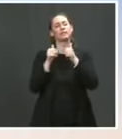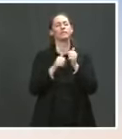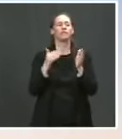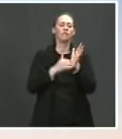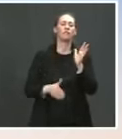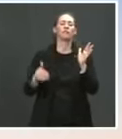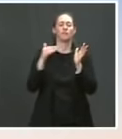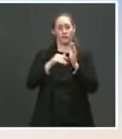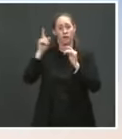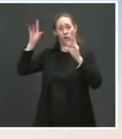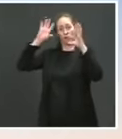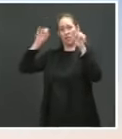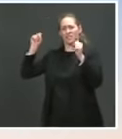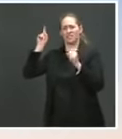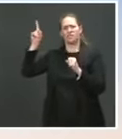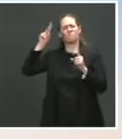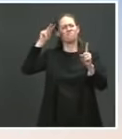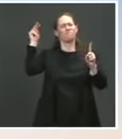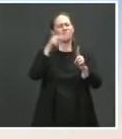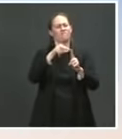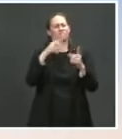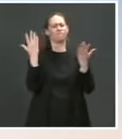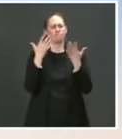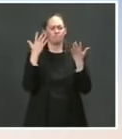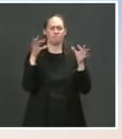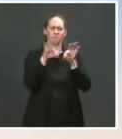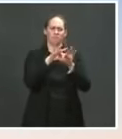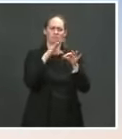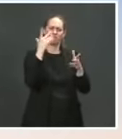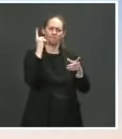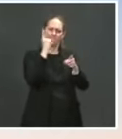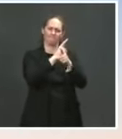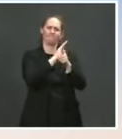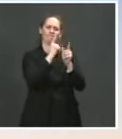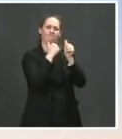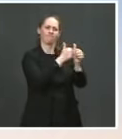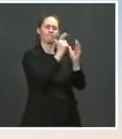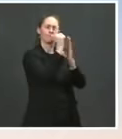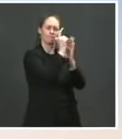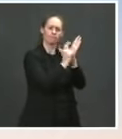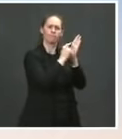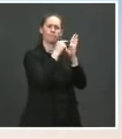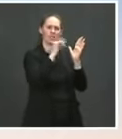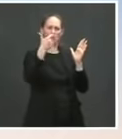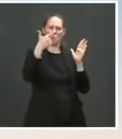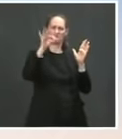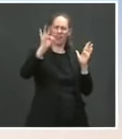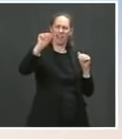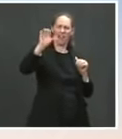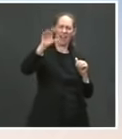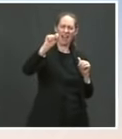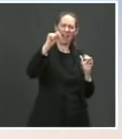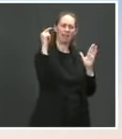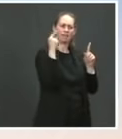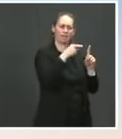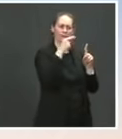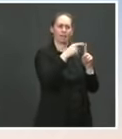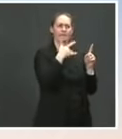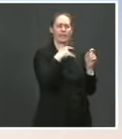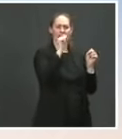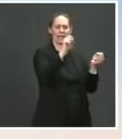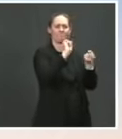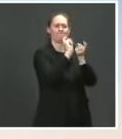is a forum for putting in place legislation, the George Floyd Act, that can help put many of these necessary reforms in